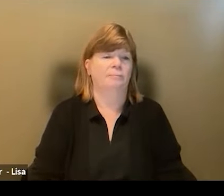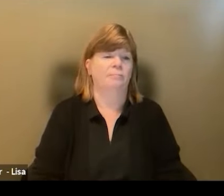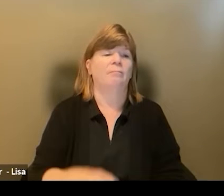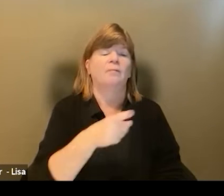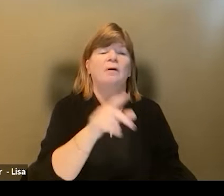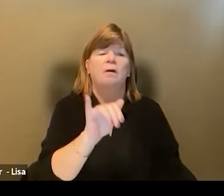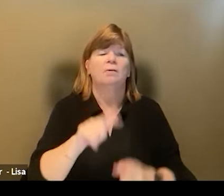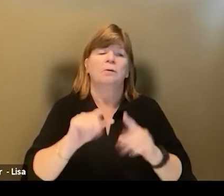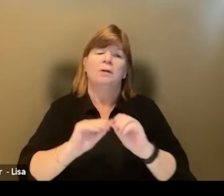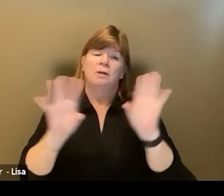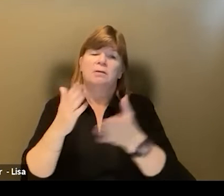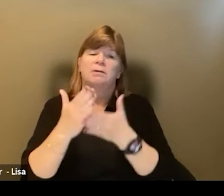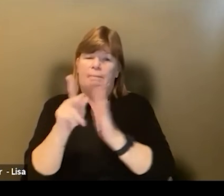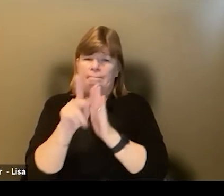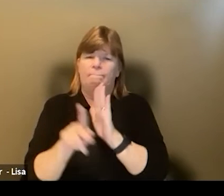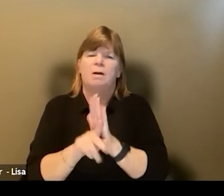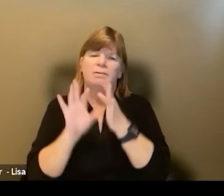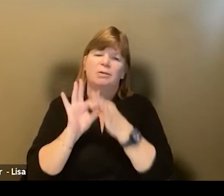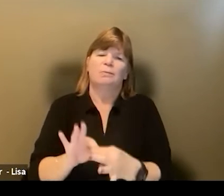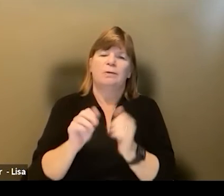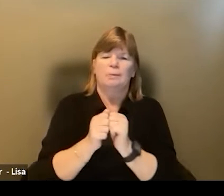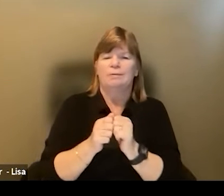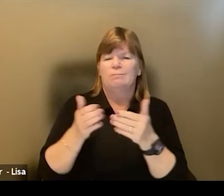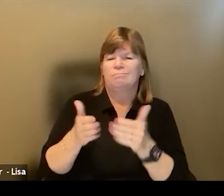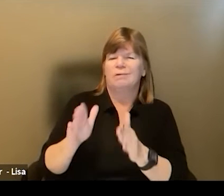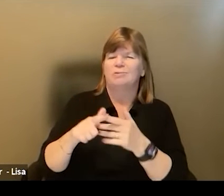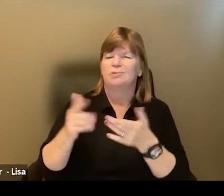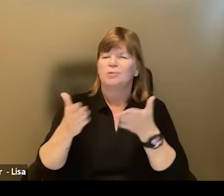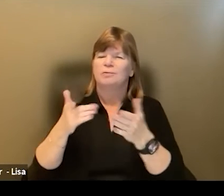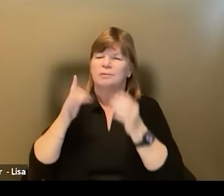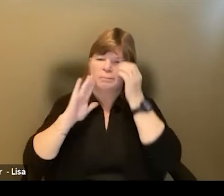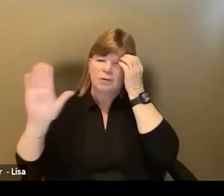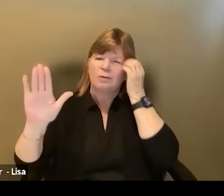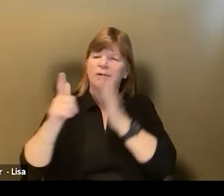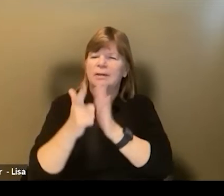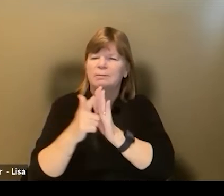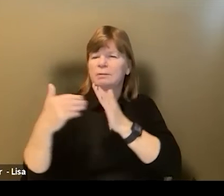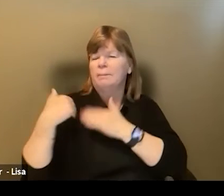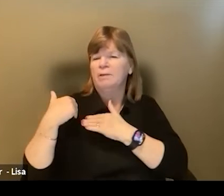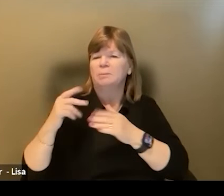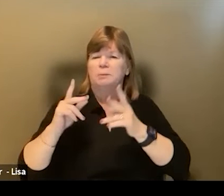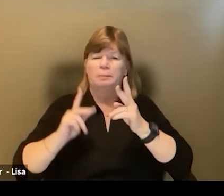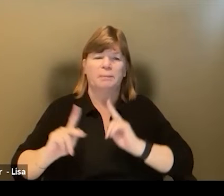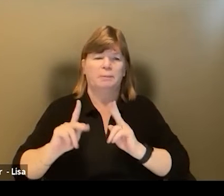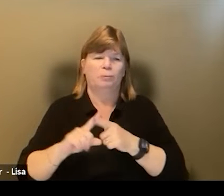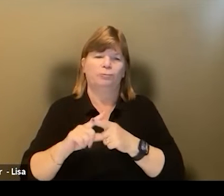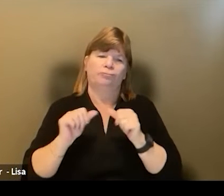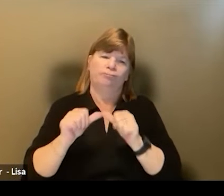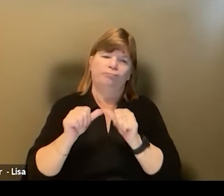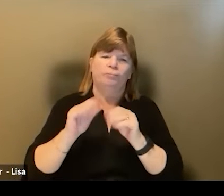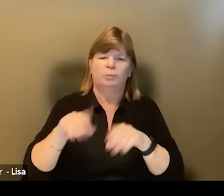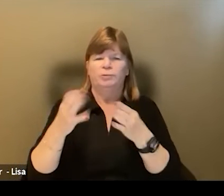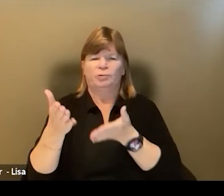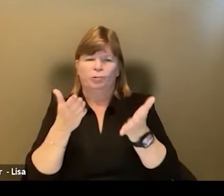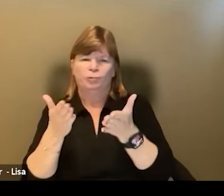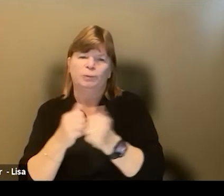This also clarifies some policies surrounding the allowance of services provided by legally responsible individuals to sustainably provide services